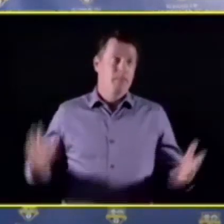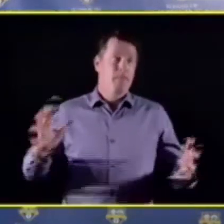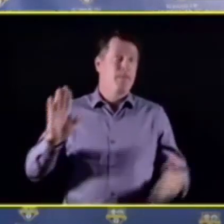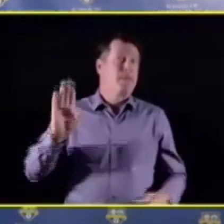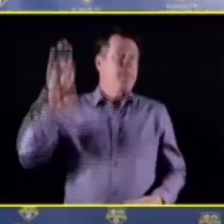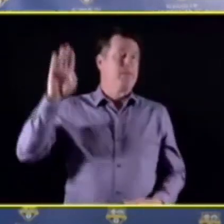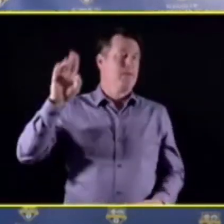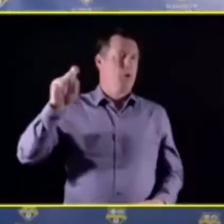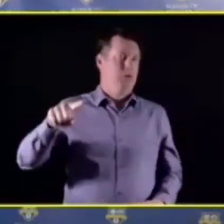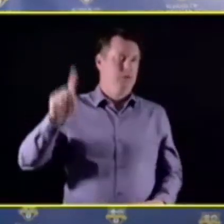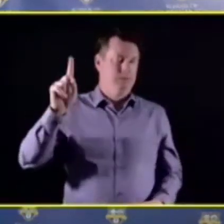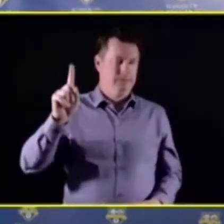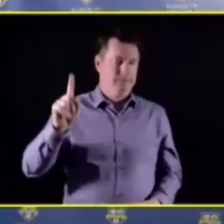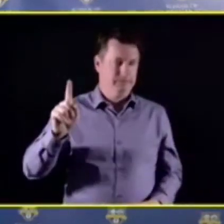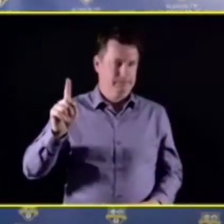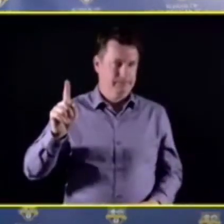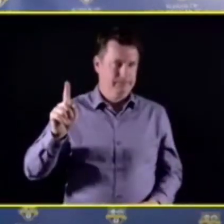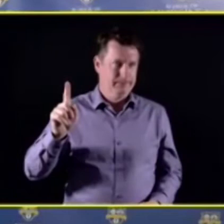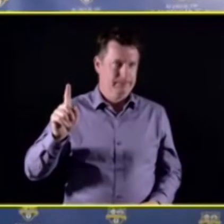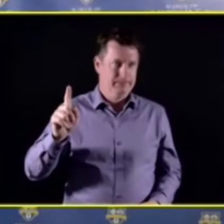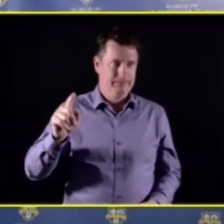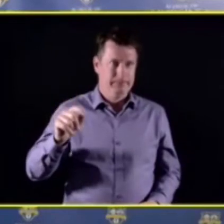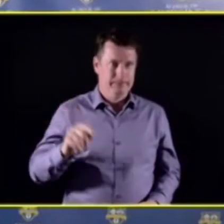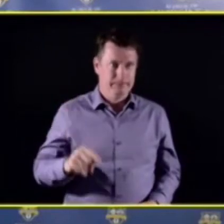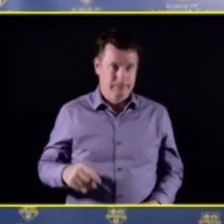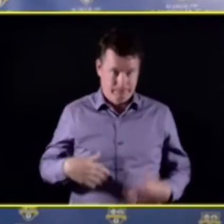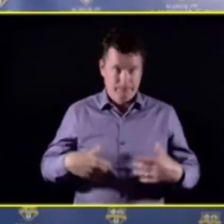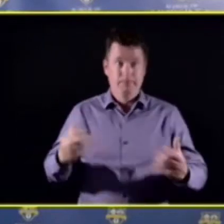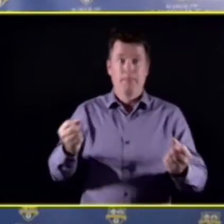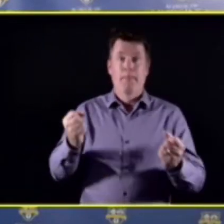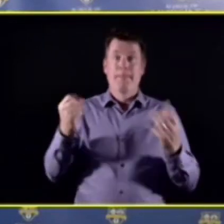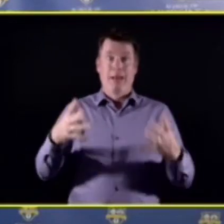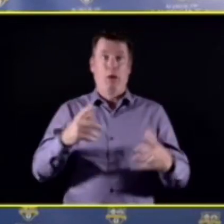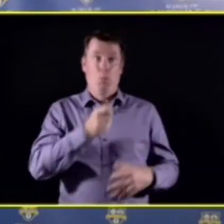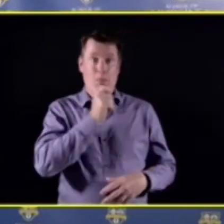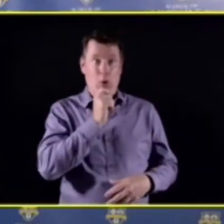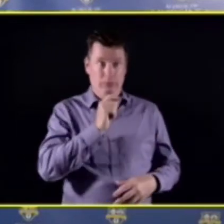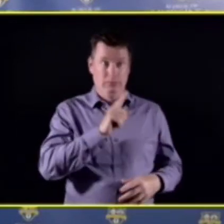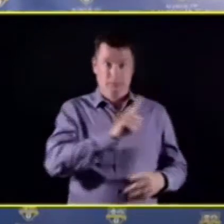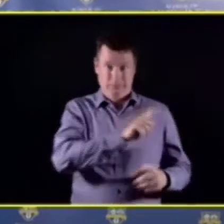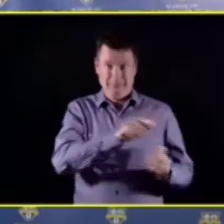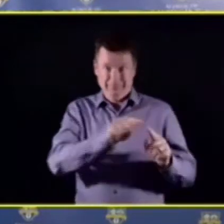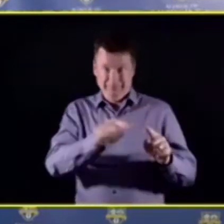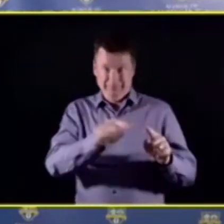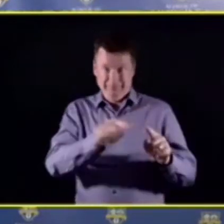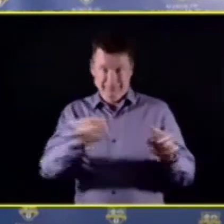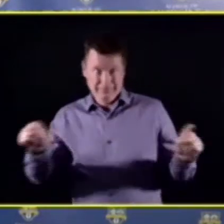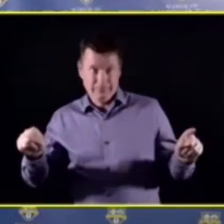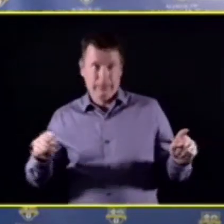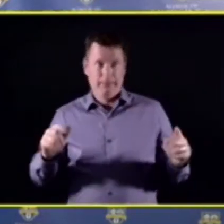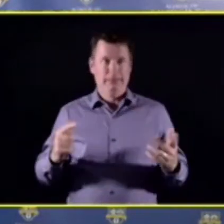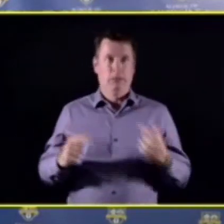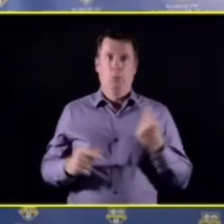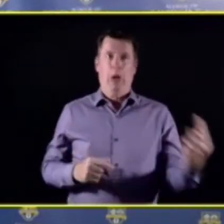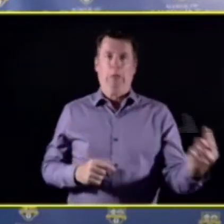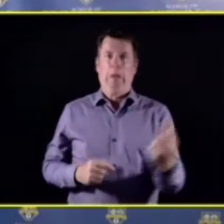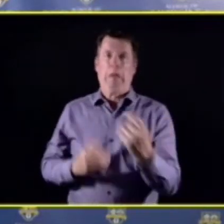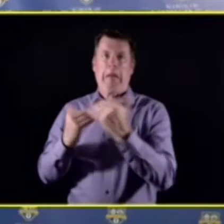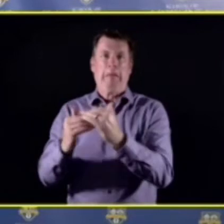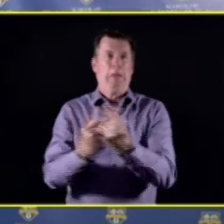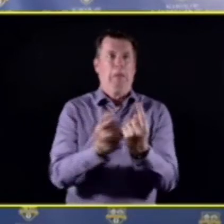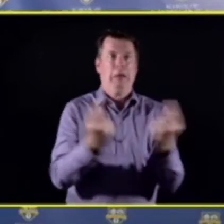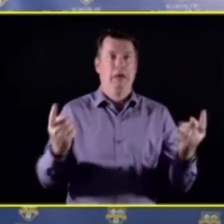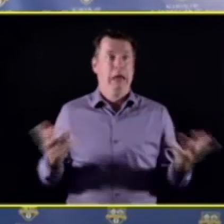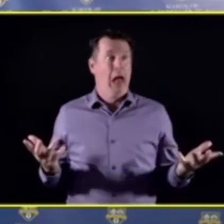Orders means more questions per. Sorry, say that again, Chip? Yeah, no, just when we have fewer recorded line, I like to open it up, make sure you